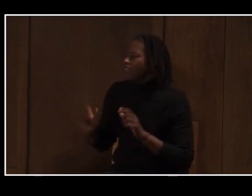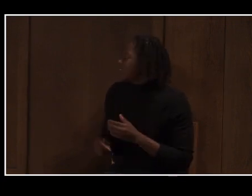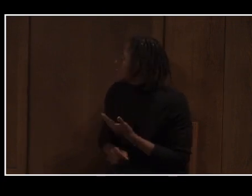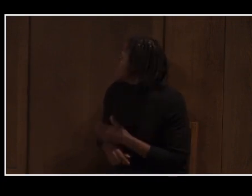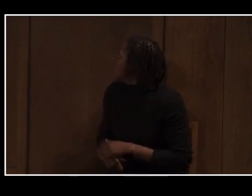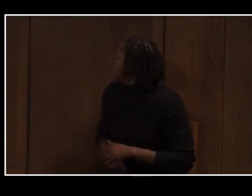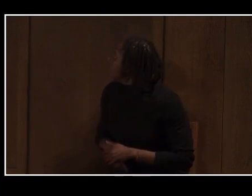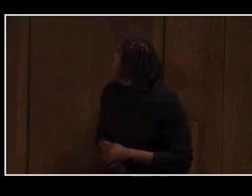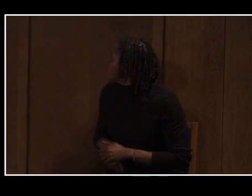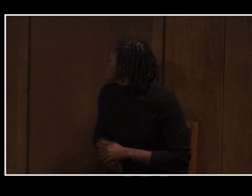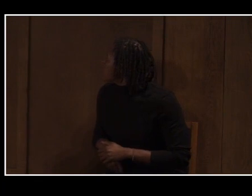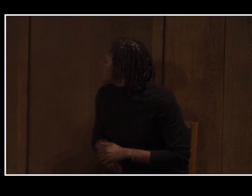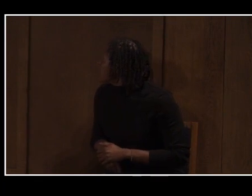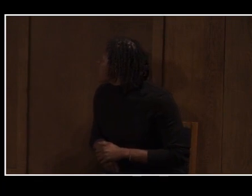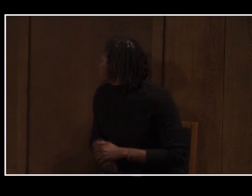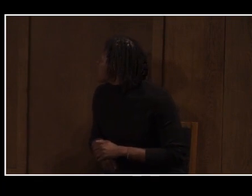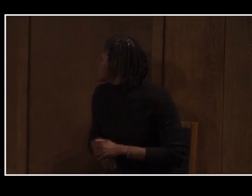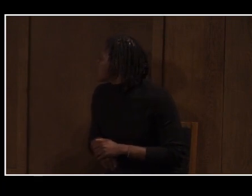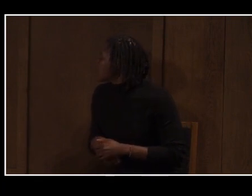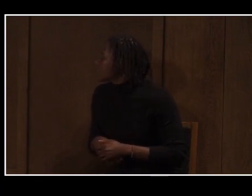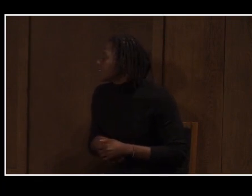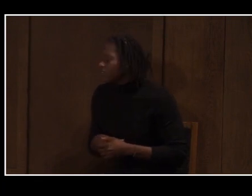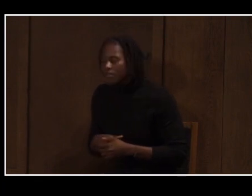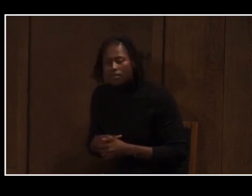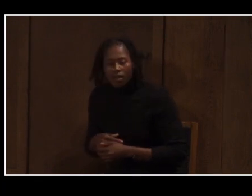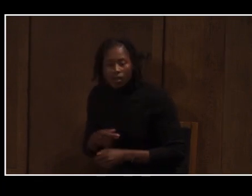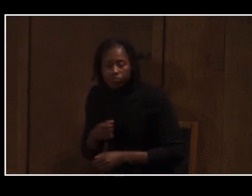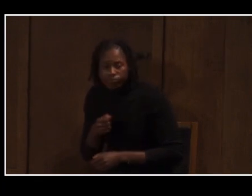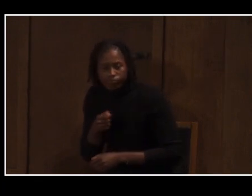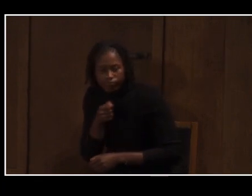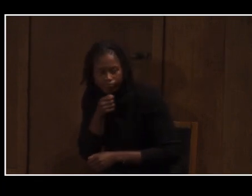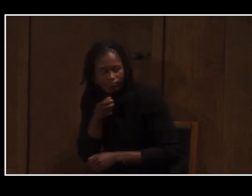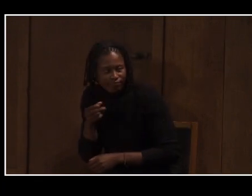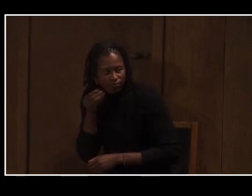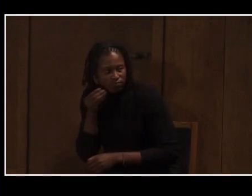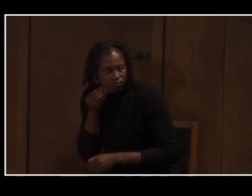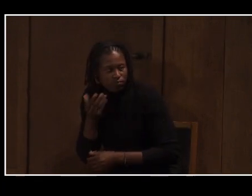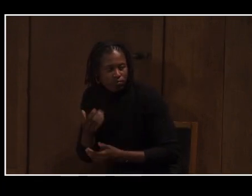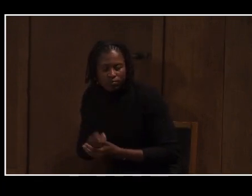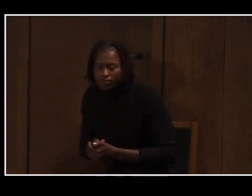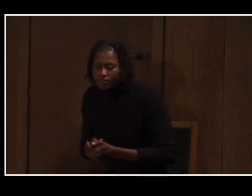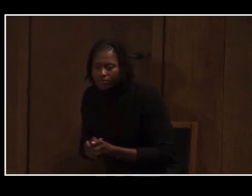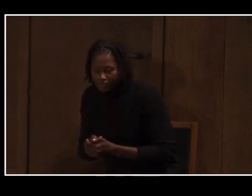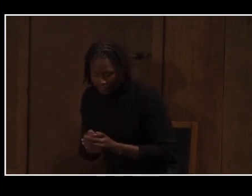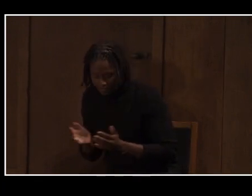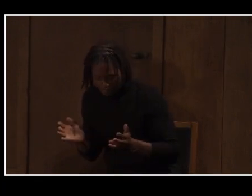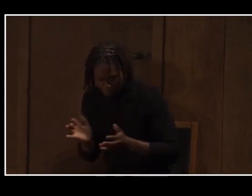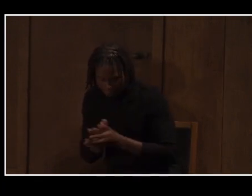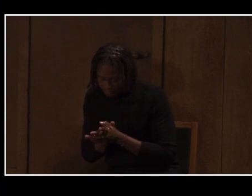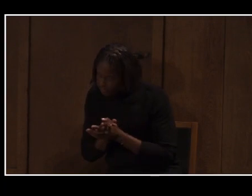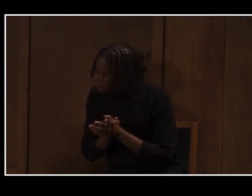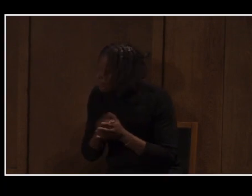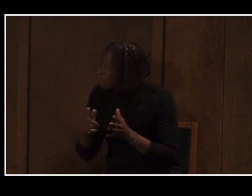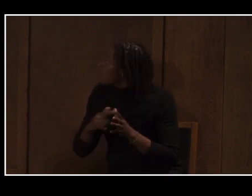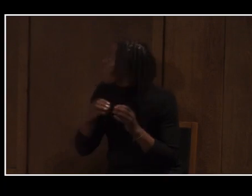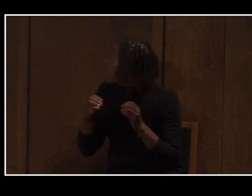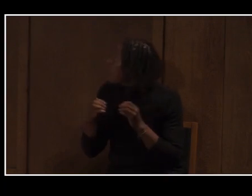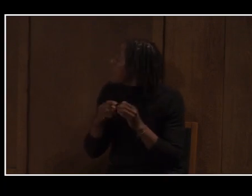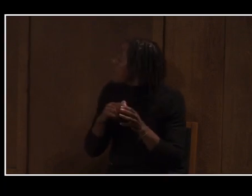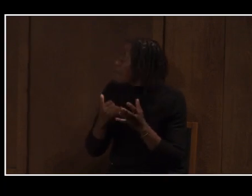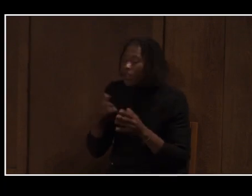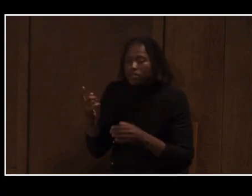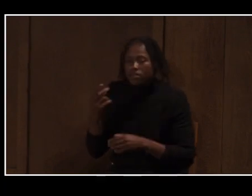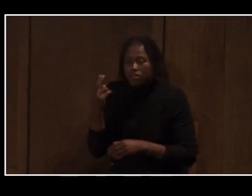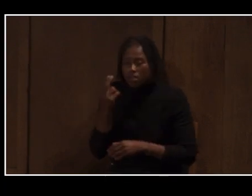This is the mischief that's happening, isn't it? Okay. Abbas, you're noted as an artist and